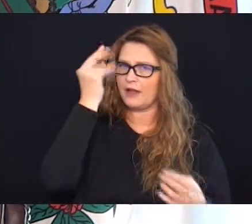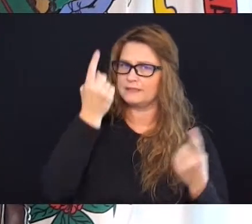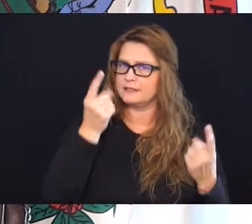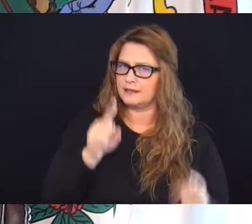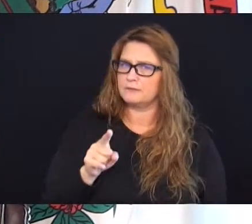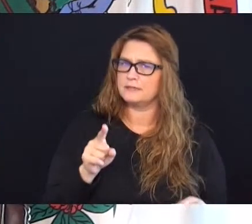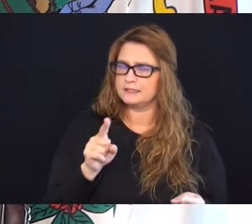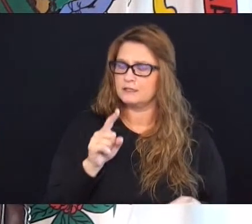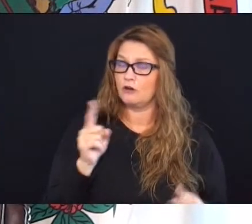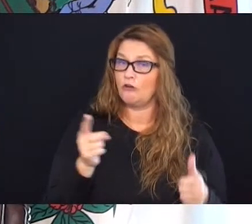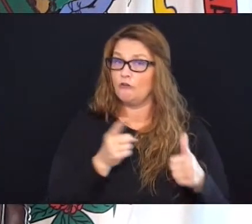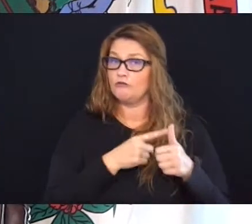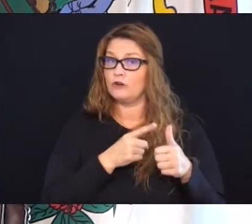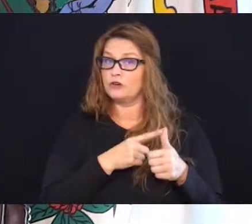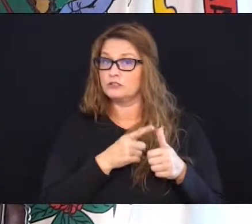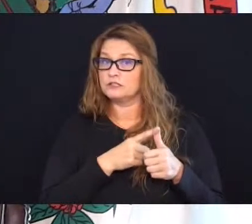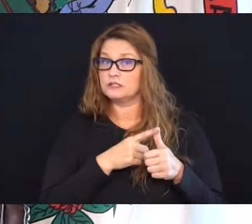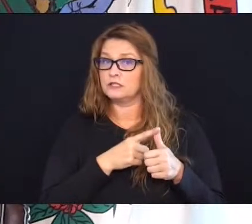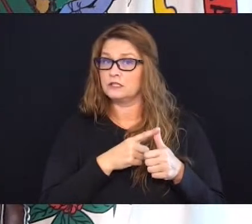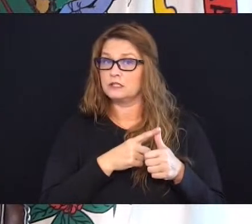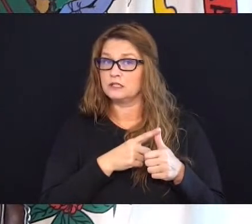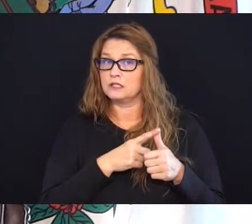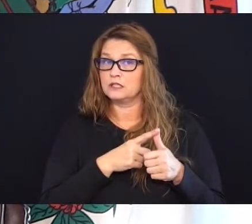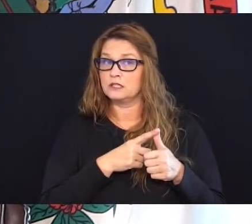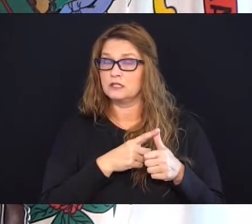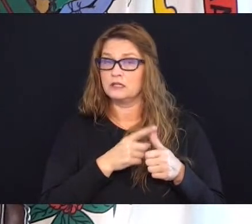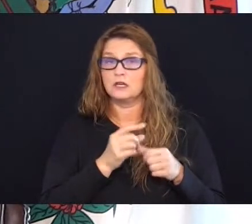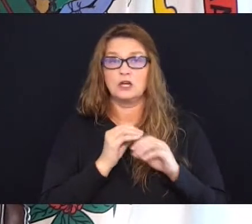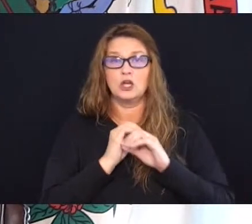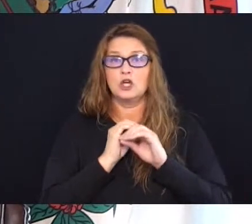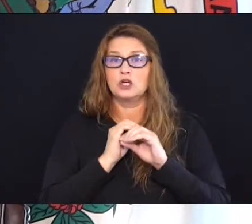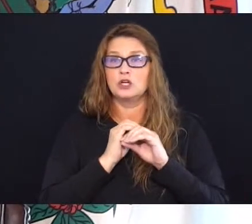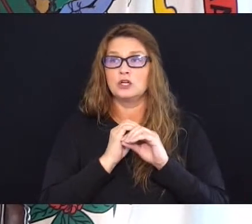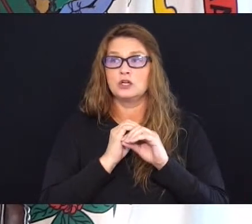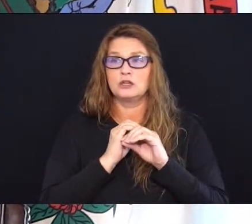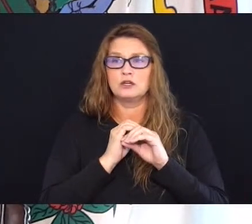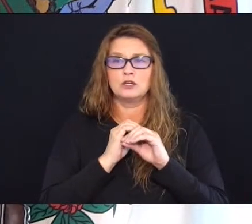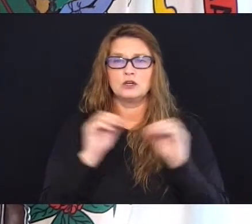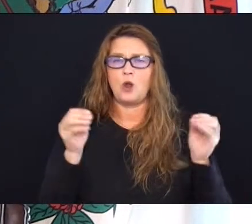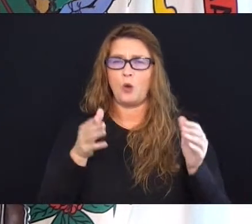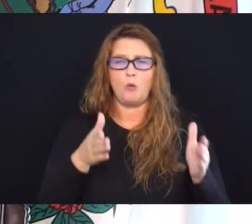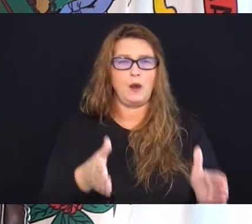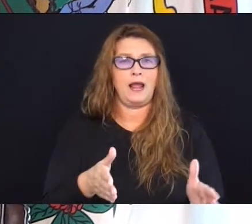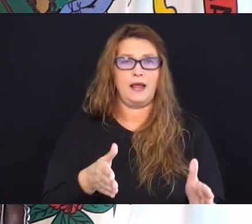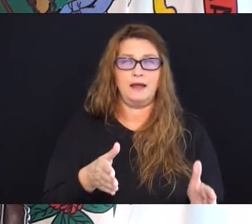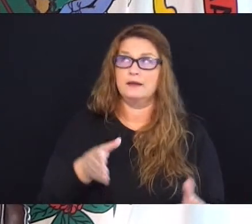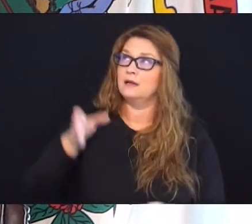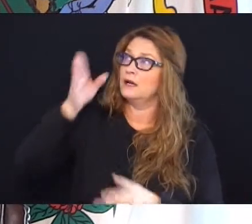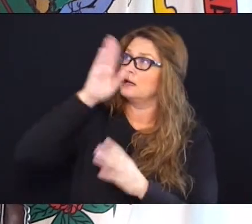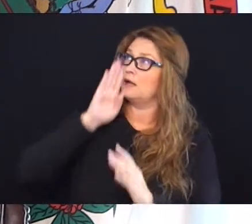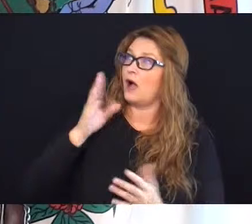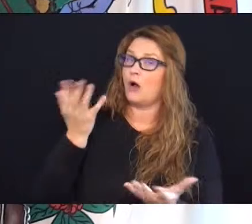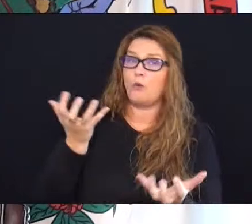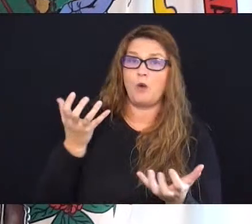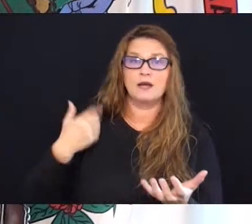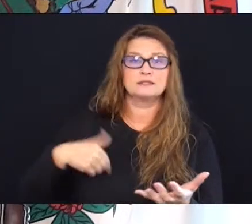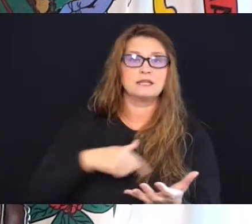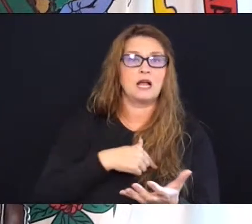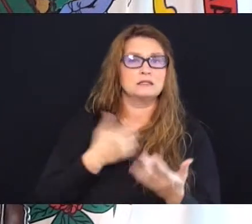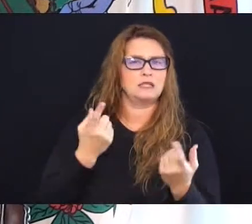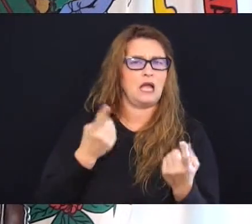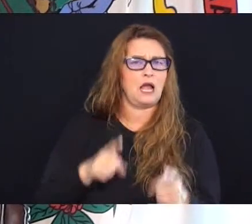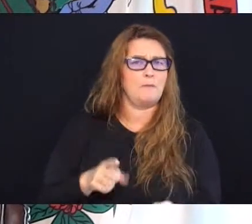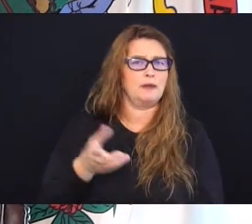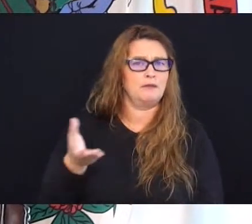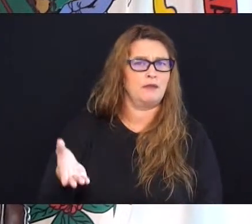First of all, there's no possibility that God wants this. And absolutely, in my opinion,